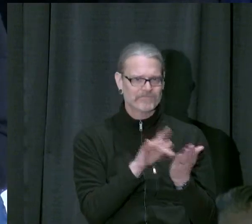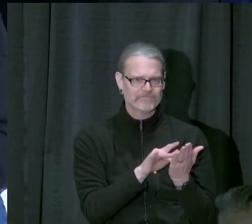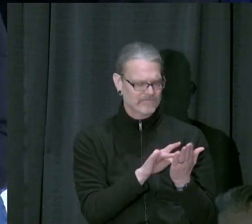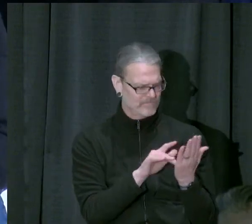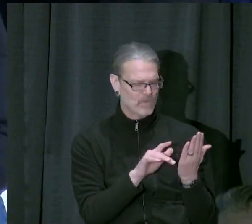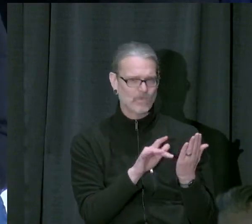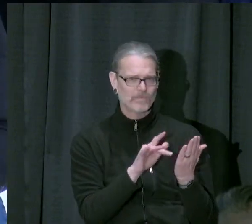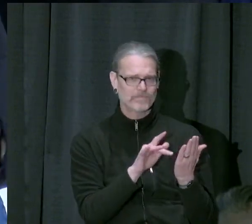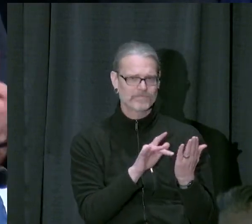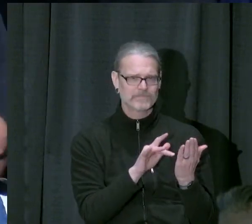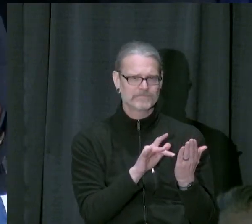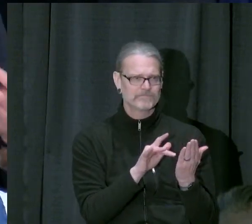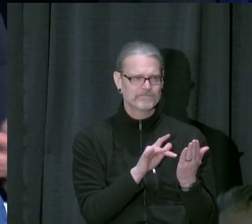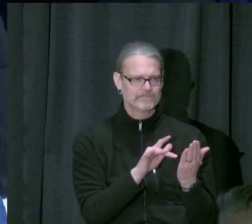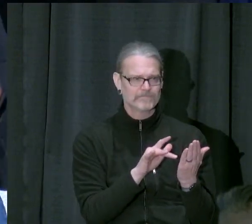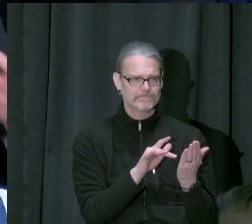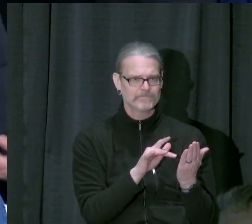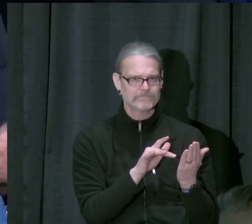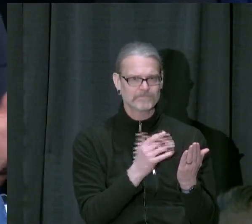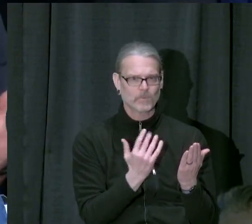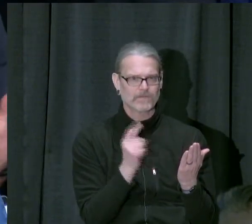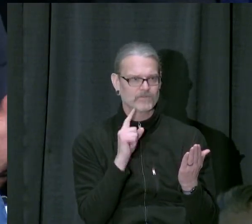So we're really trying to look at